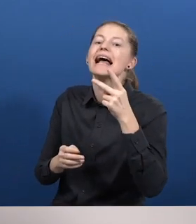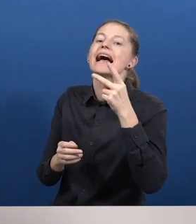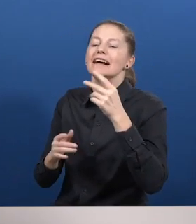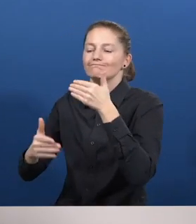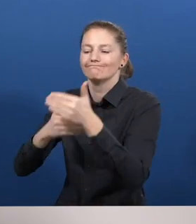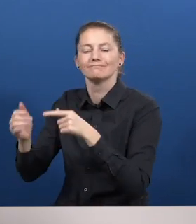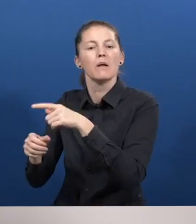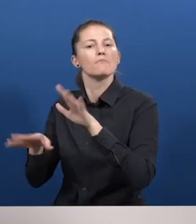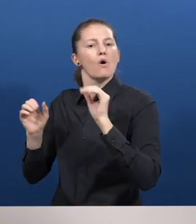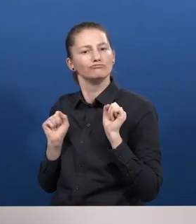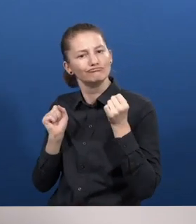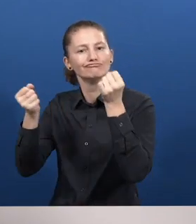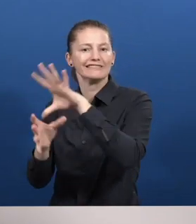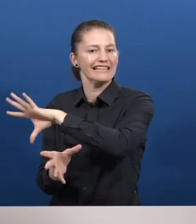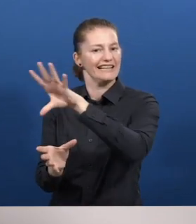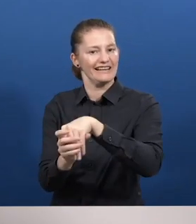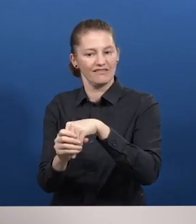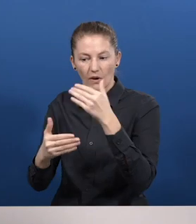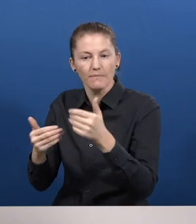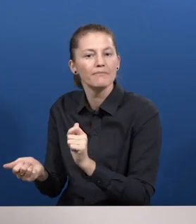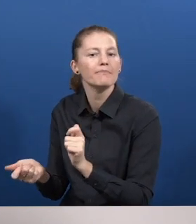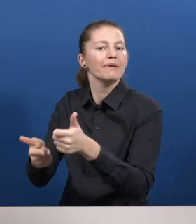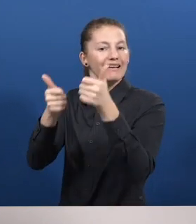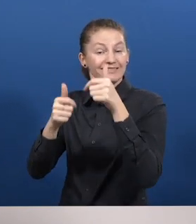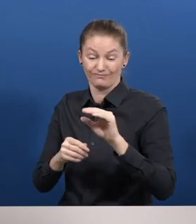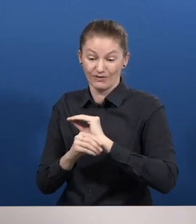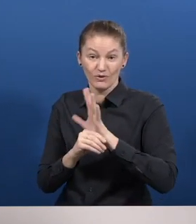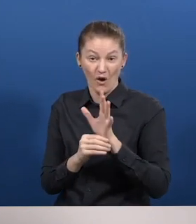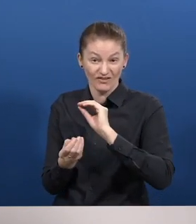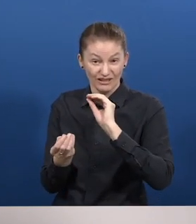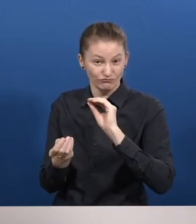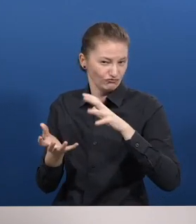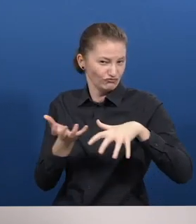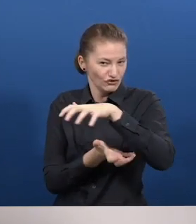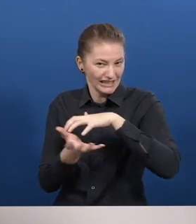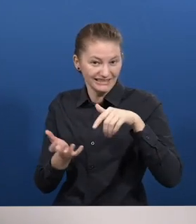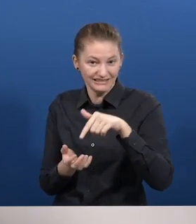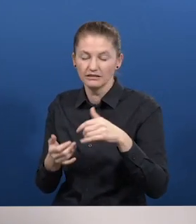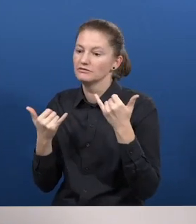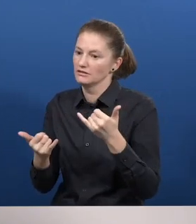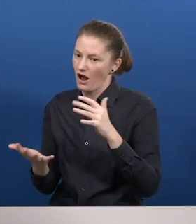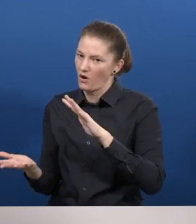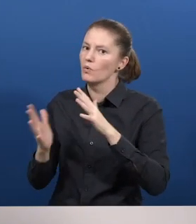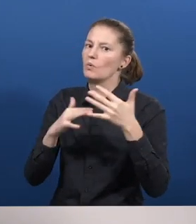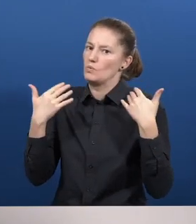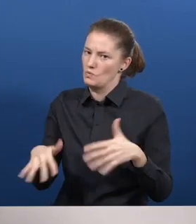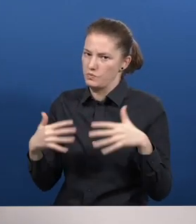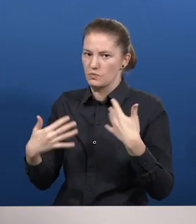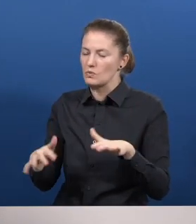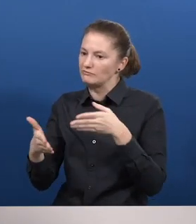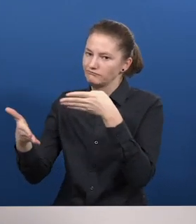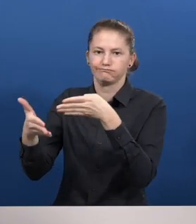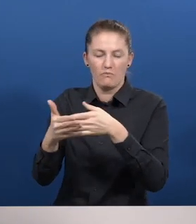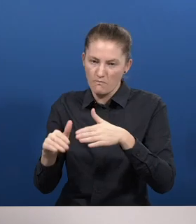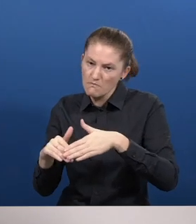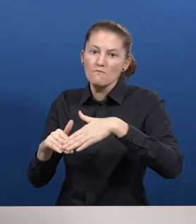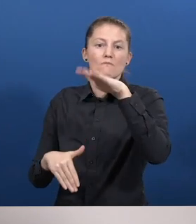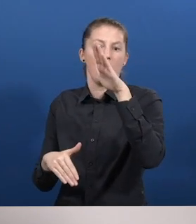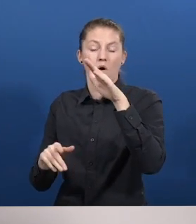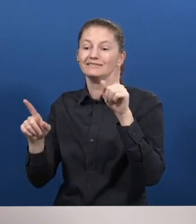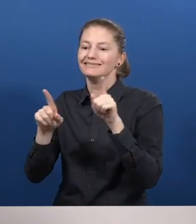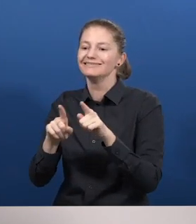as the need for document and demonstrate the new barriers that are emerging in public space and the lack of accessibility of improvised solutions has increased.